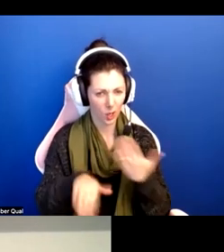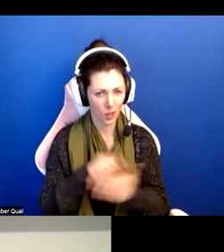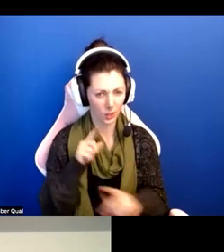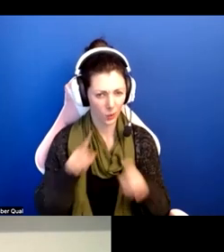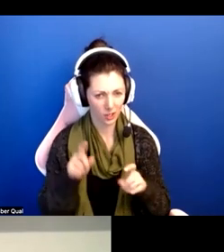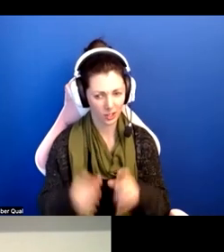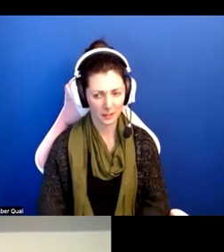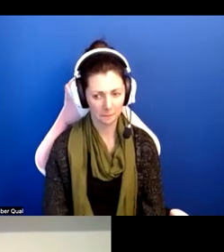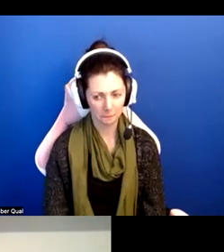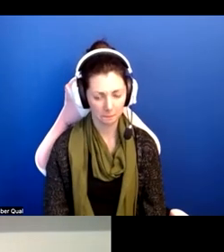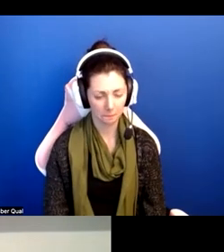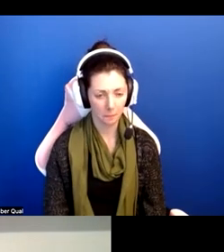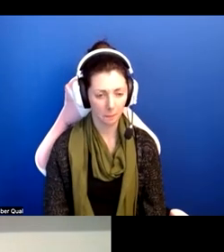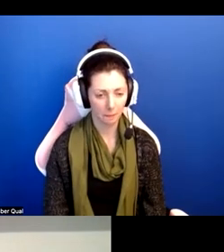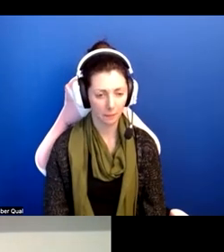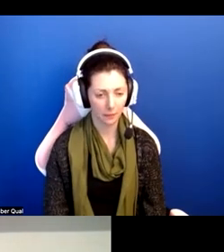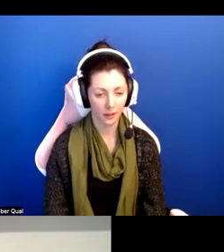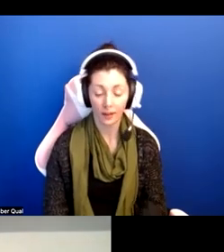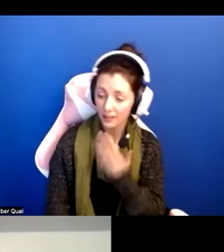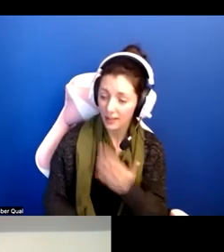Yeah, that was really insightful. Thank you.